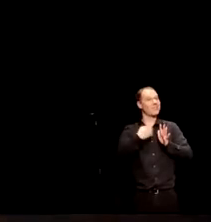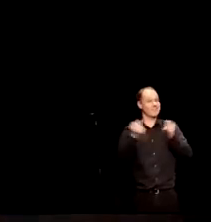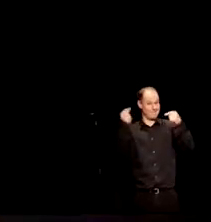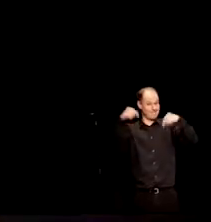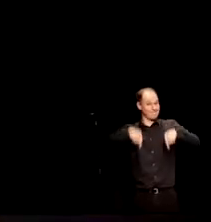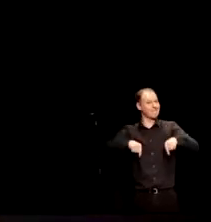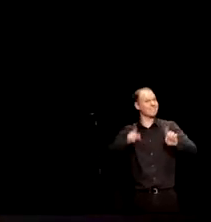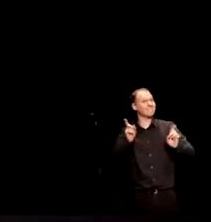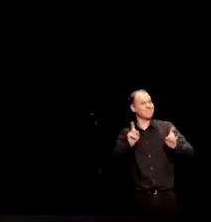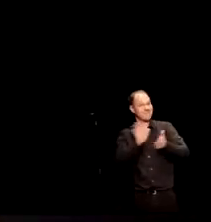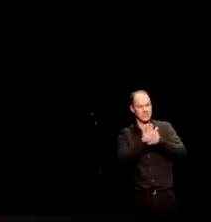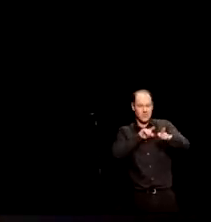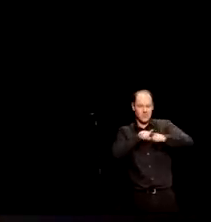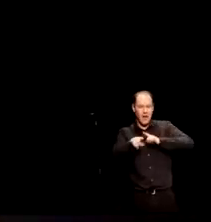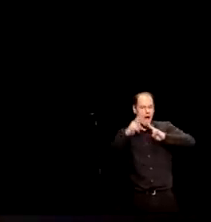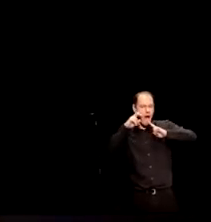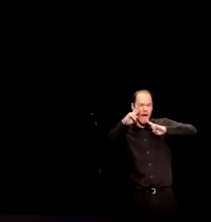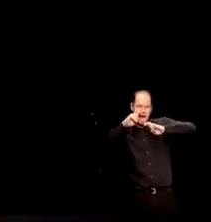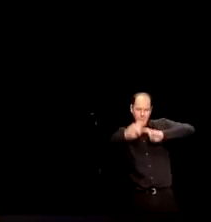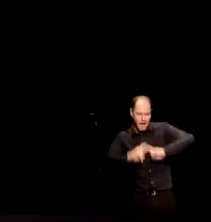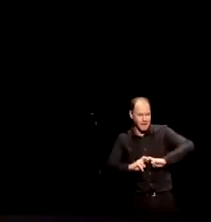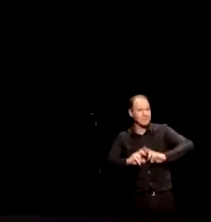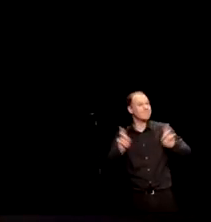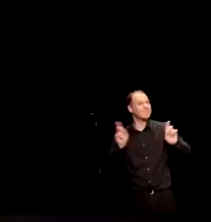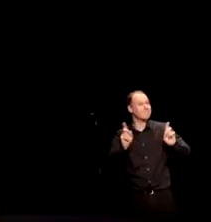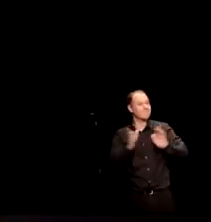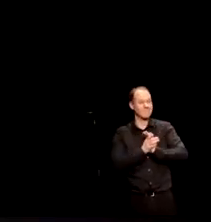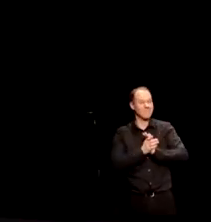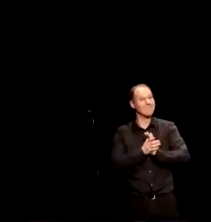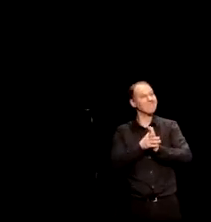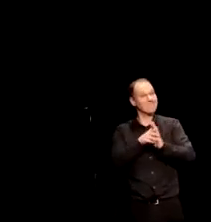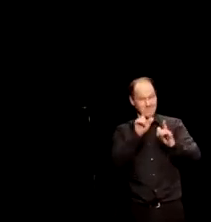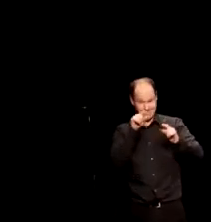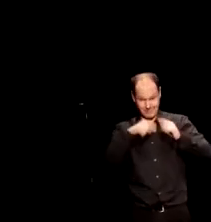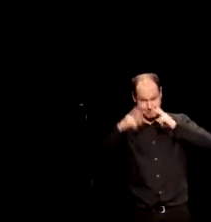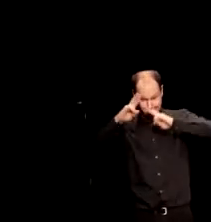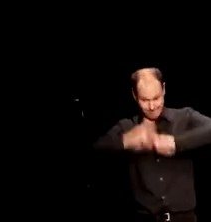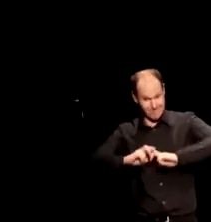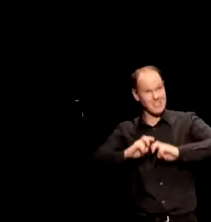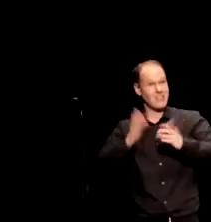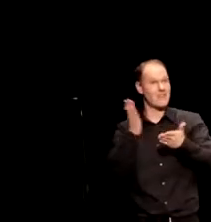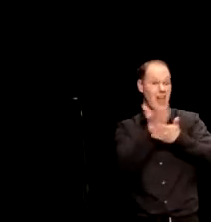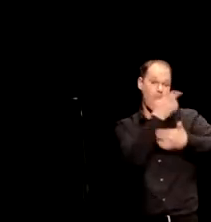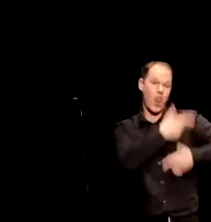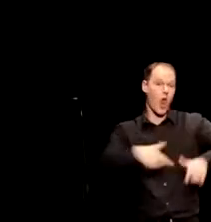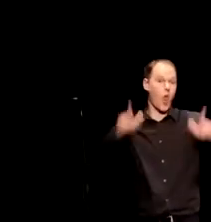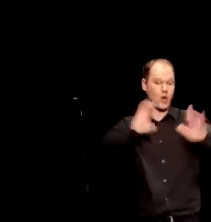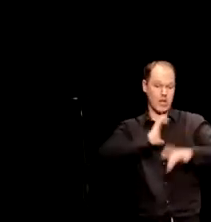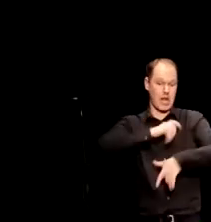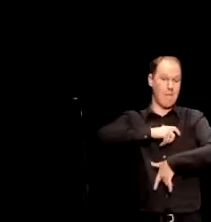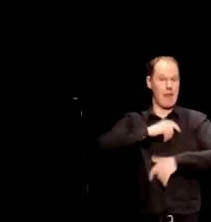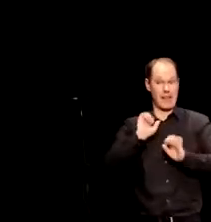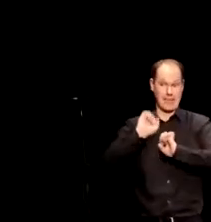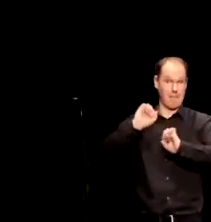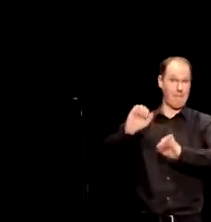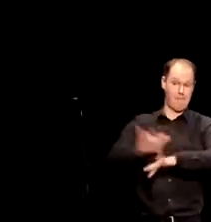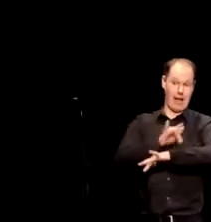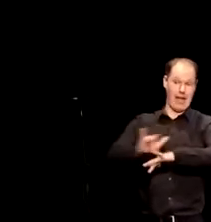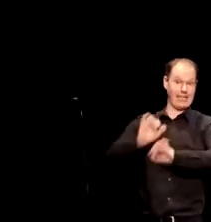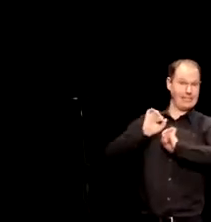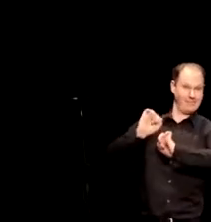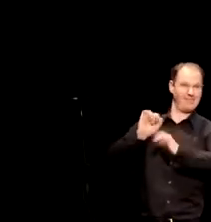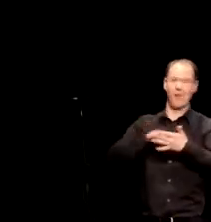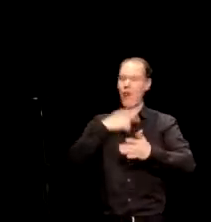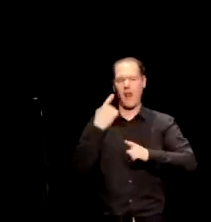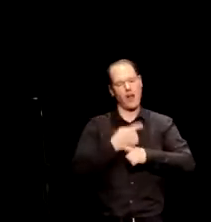dig into the archives within the British Library, particularly the Lord Chamberlain's plays. Now, I'm not going to talk at length